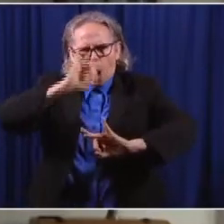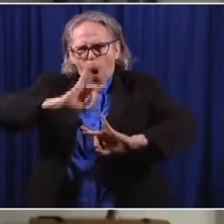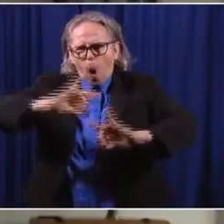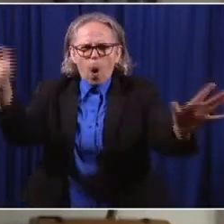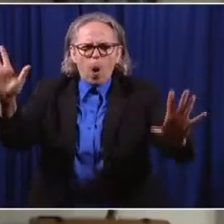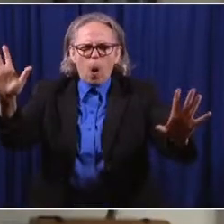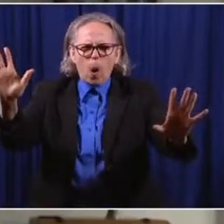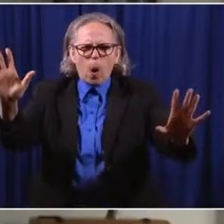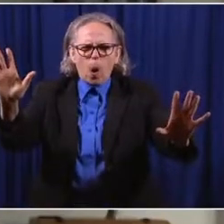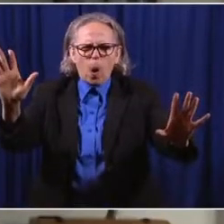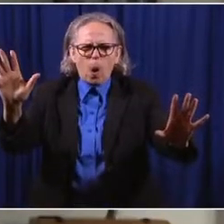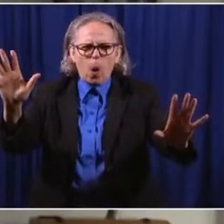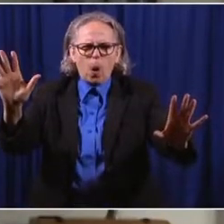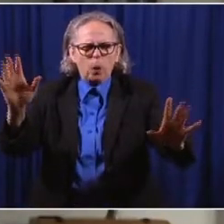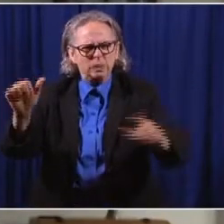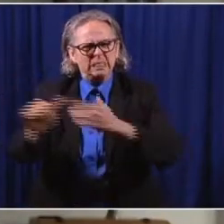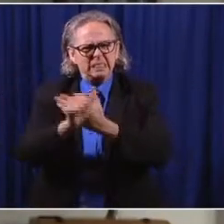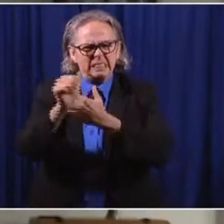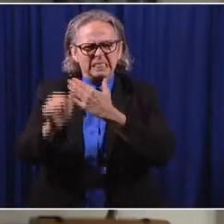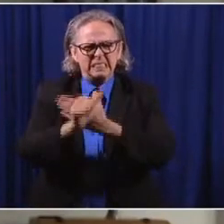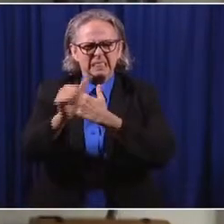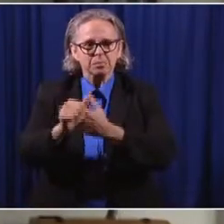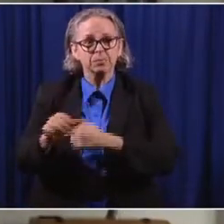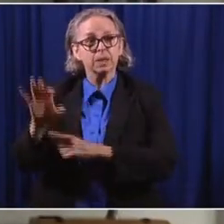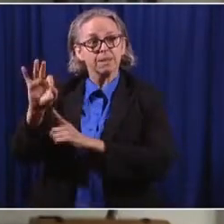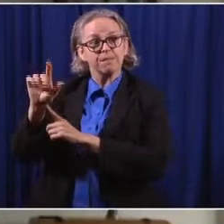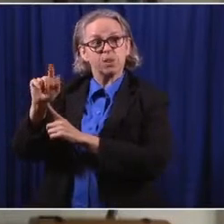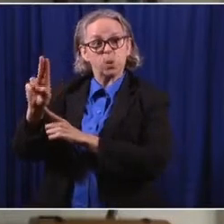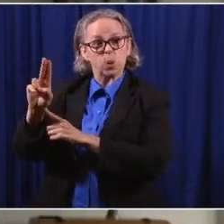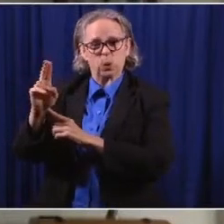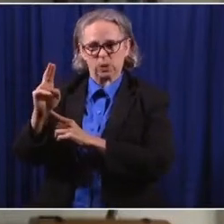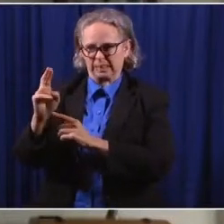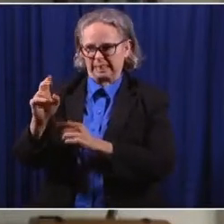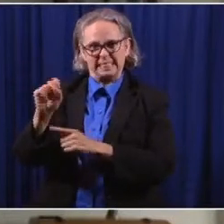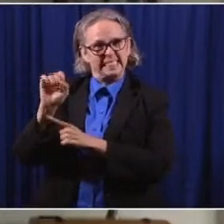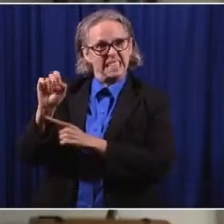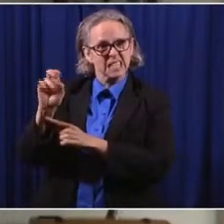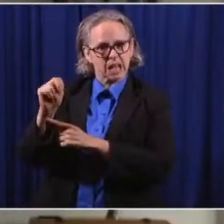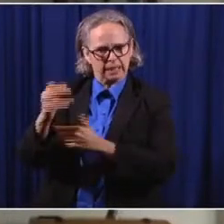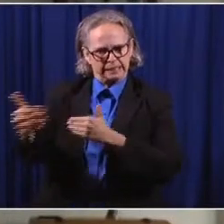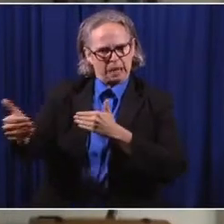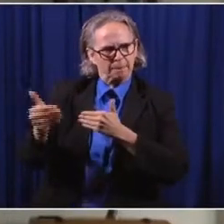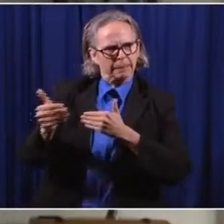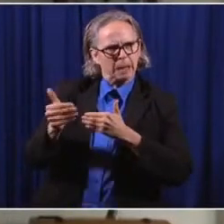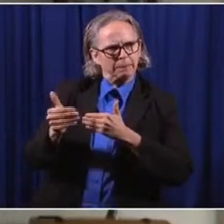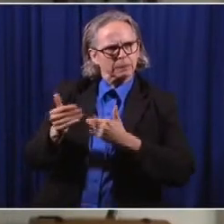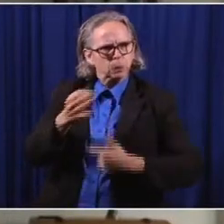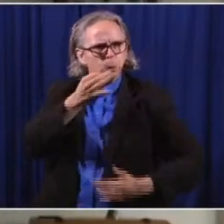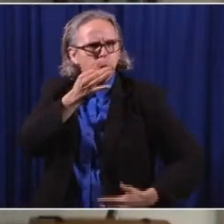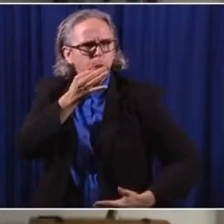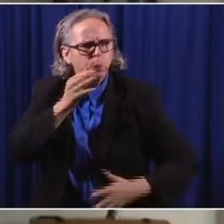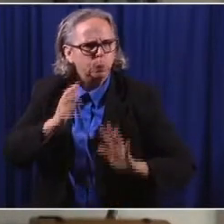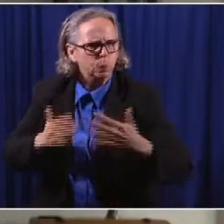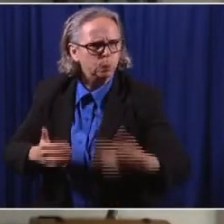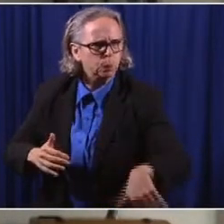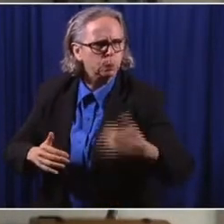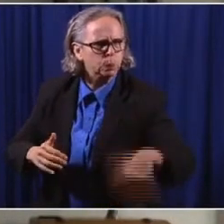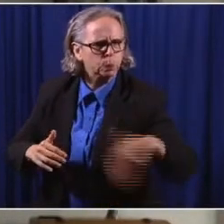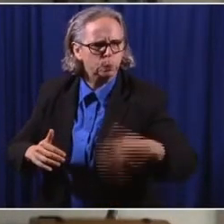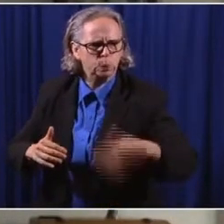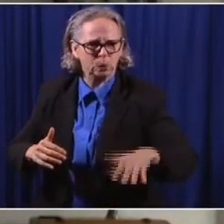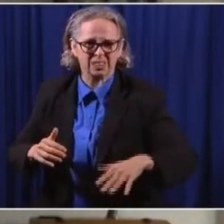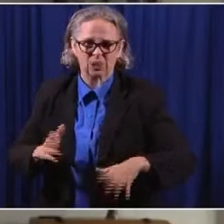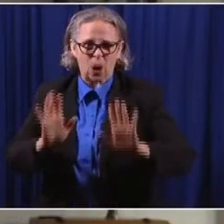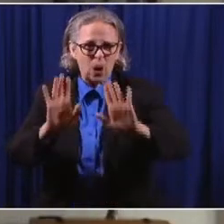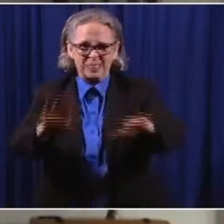dangerous. Flu season will be upon us certainly very soon, and anyone can get vaccinated against